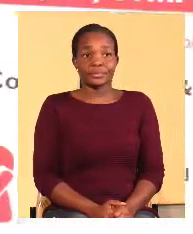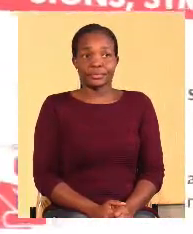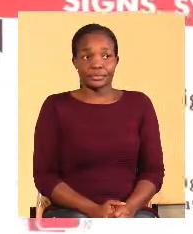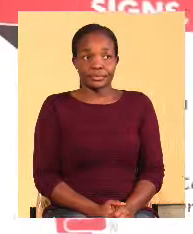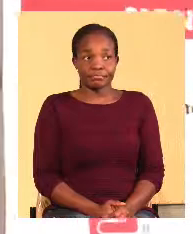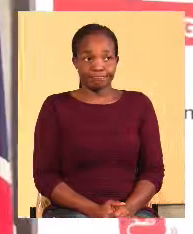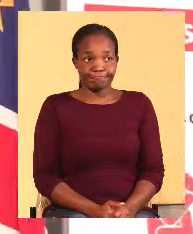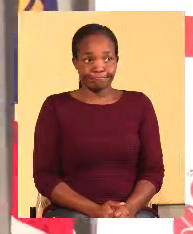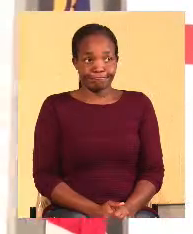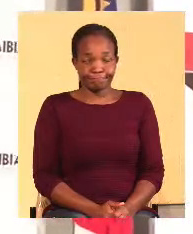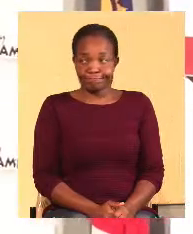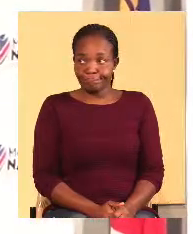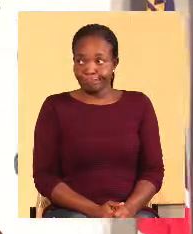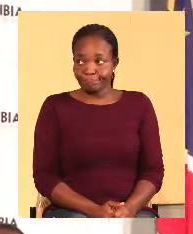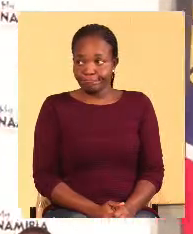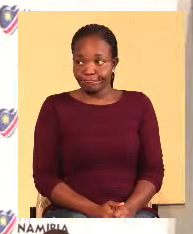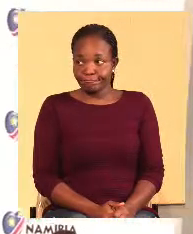Thank you very much.